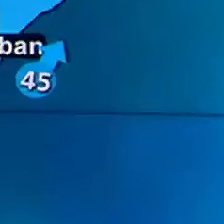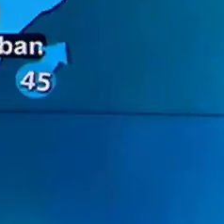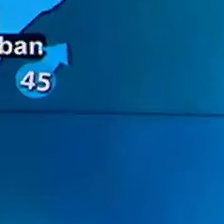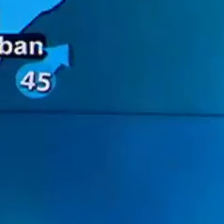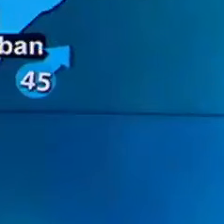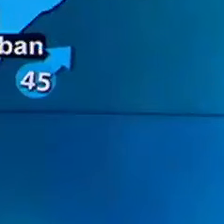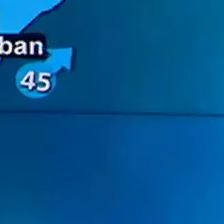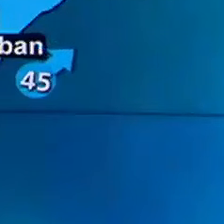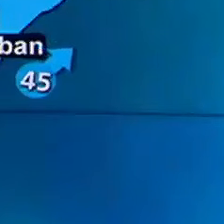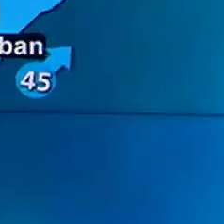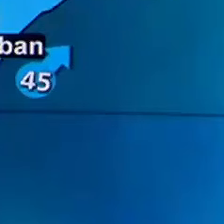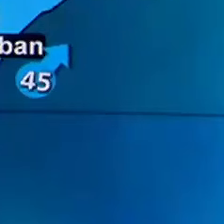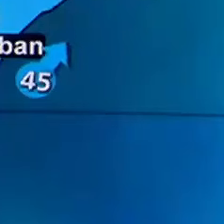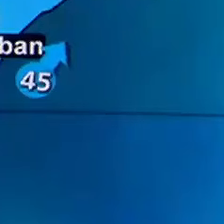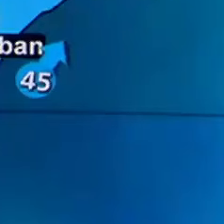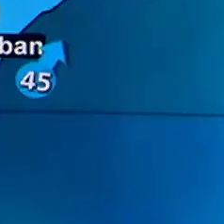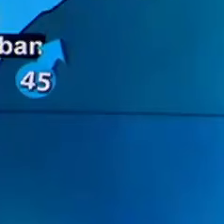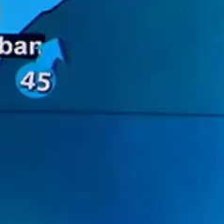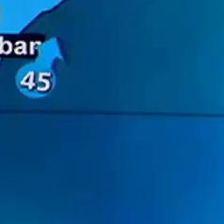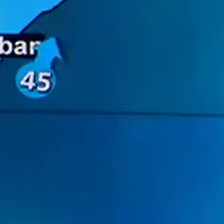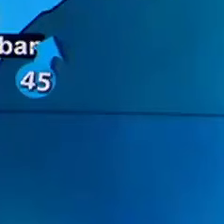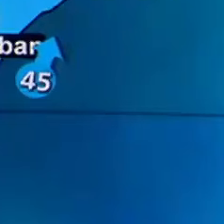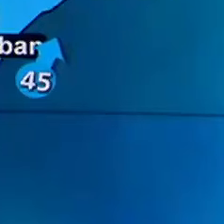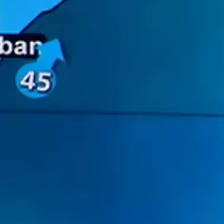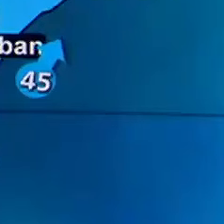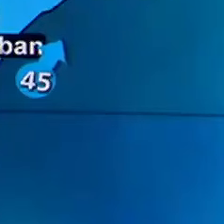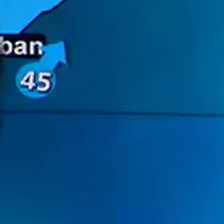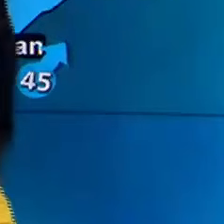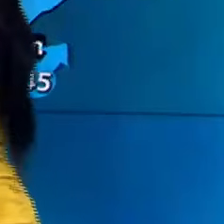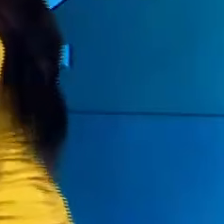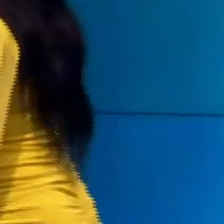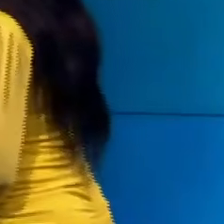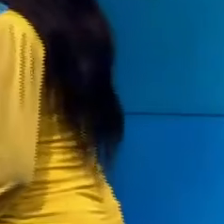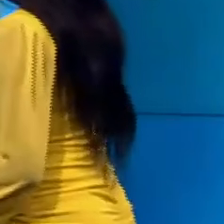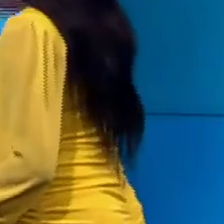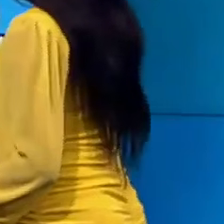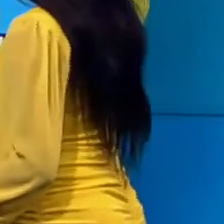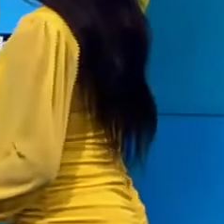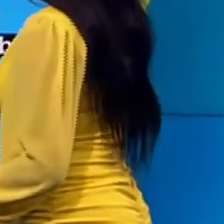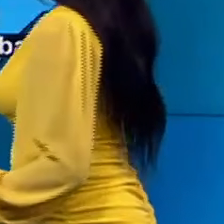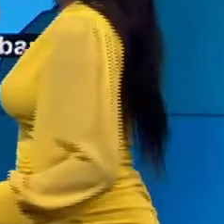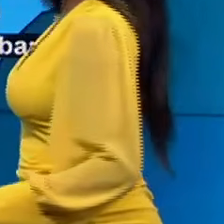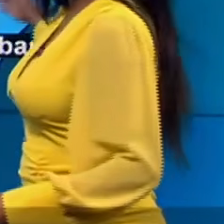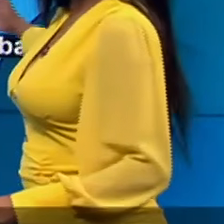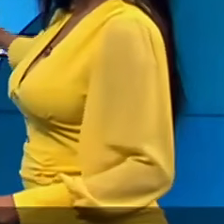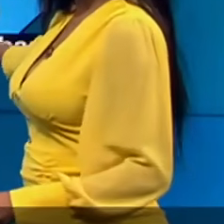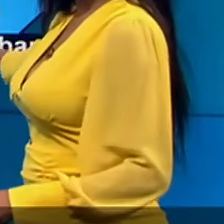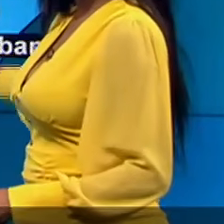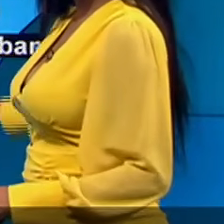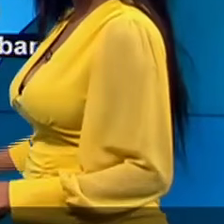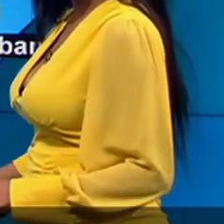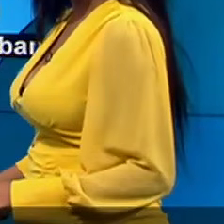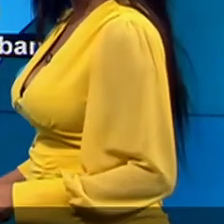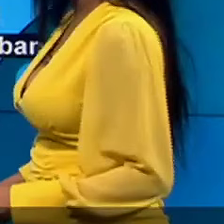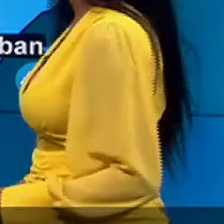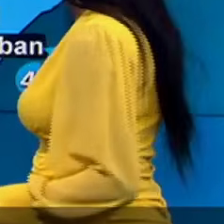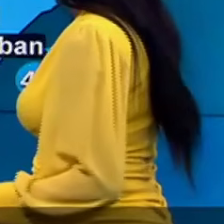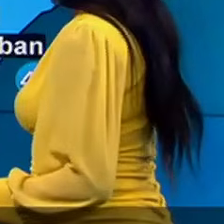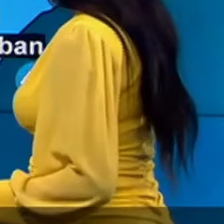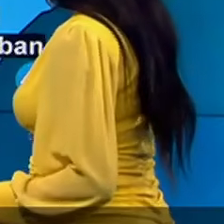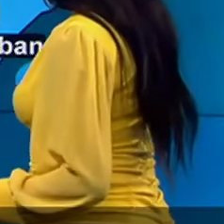leboga Katlego ke le dumedise babogedi ko gae a re lebelele maemo a bosa bosegontso fa re lebelela mo botlhaba jwa naga go tla nna le gone go nna le pula diperesente